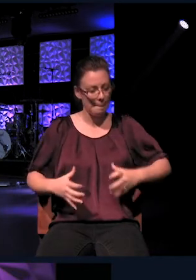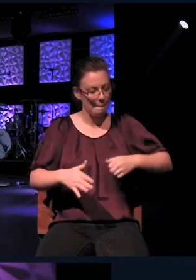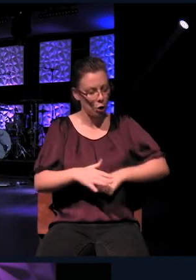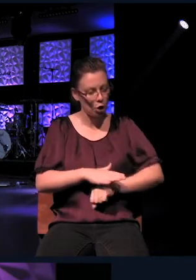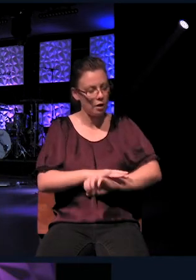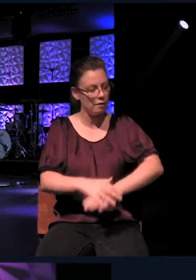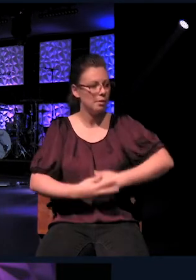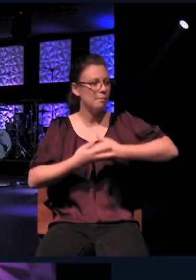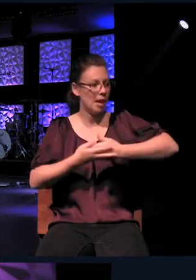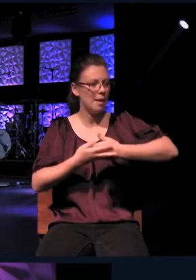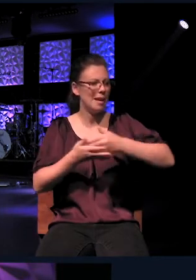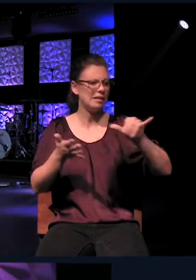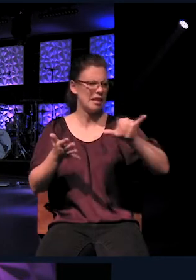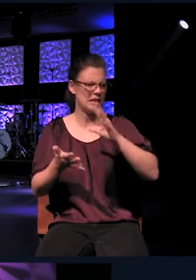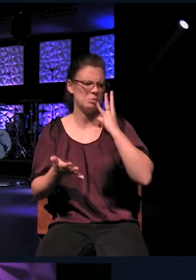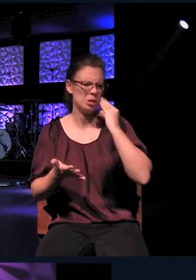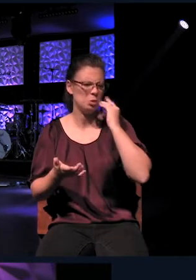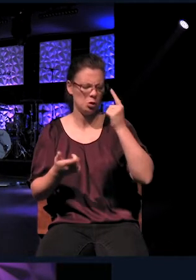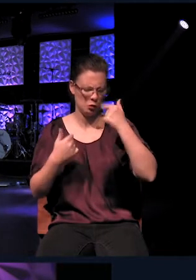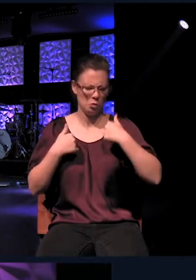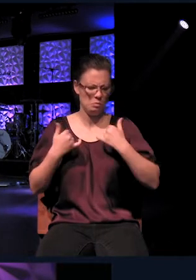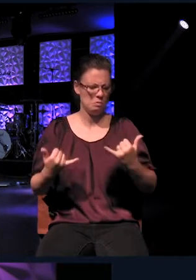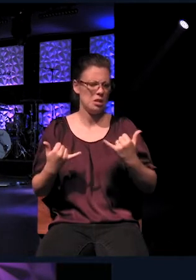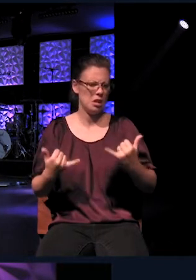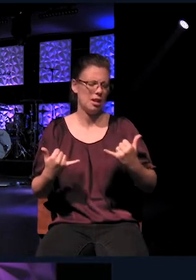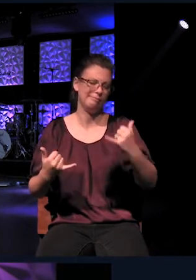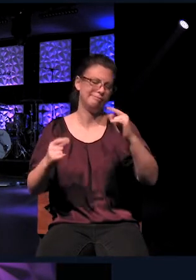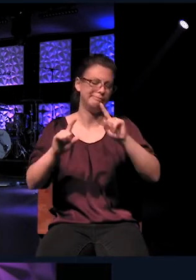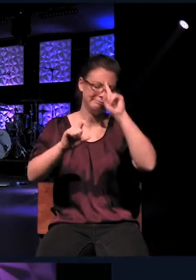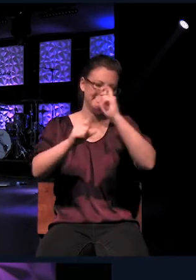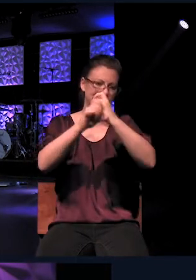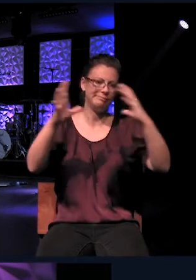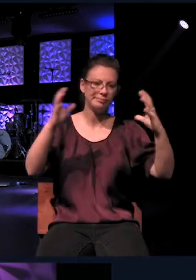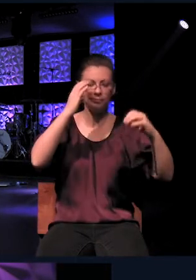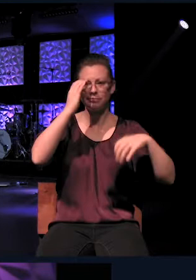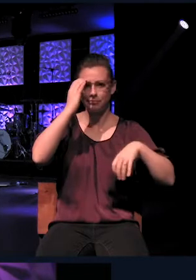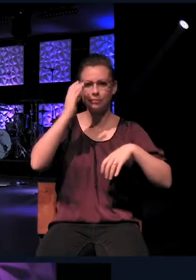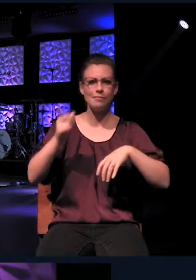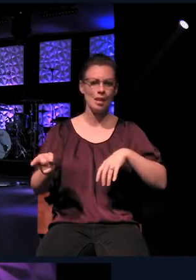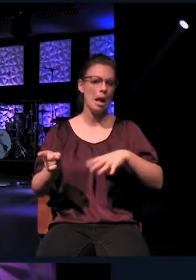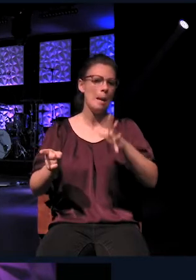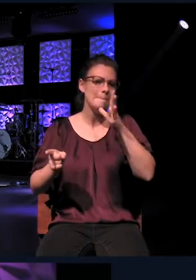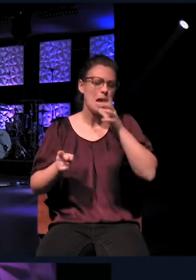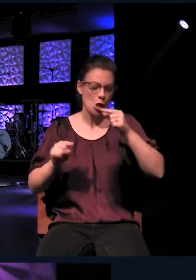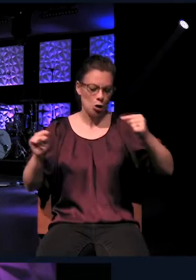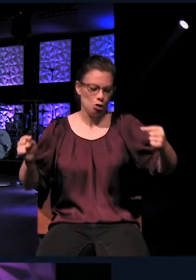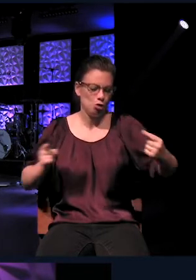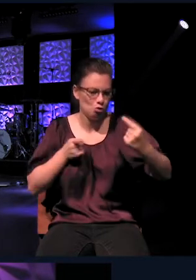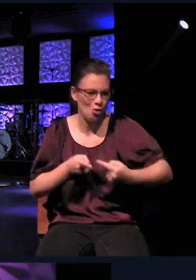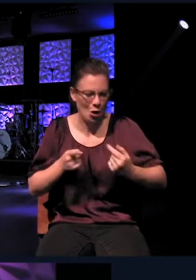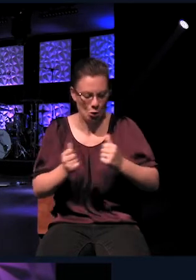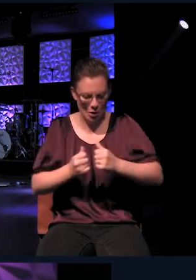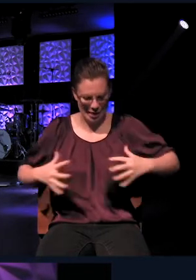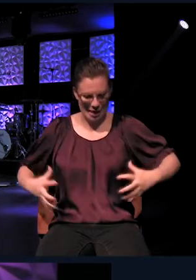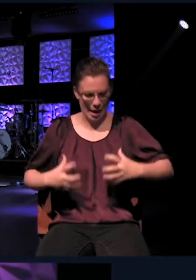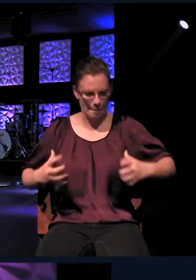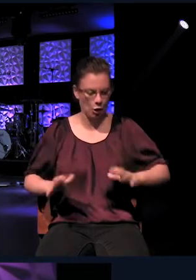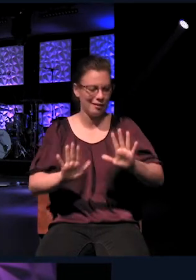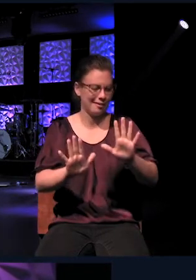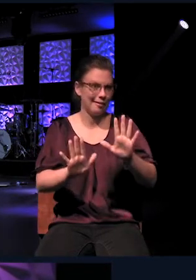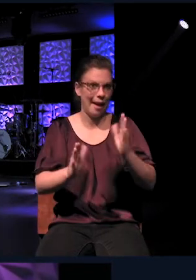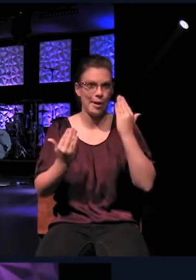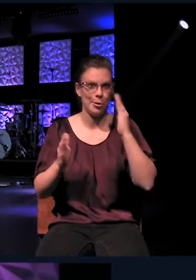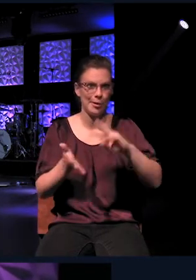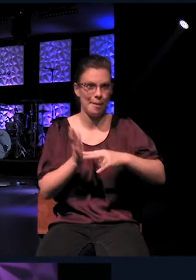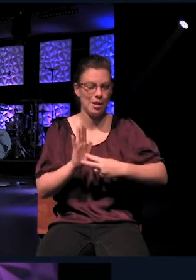has brought a new baby into the world. I don't know exactly what that is talking about, but I'm just kidding. So you have a sorrow now, but I will